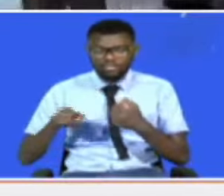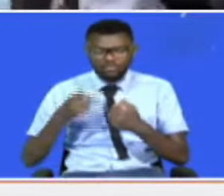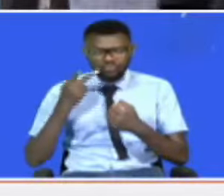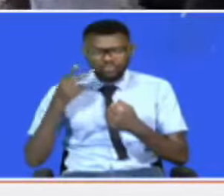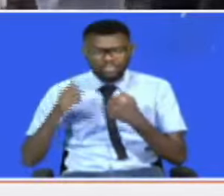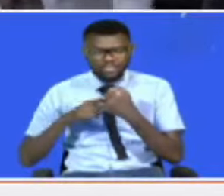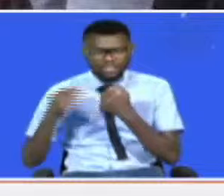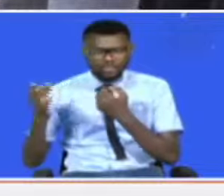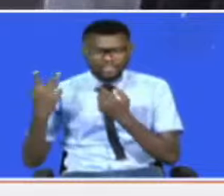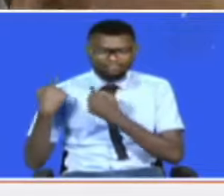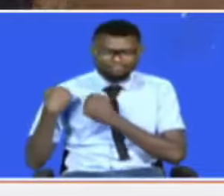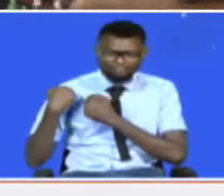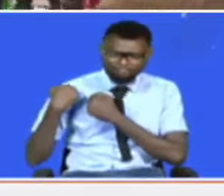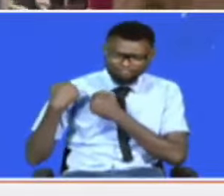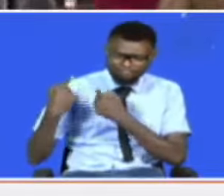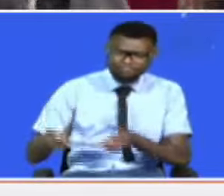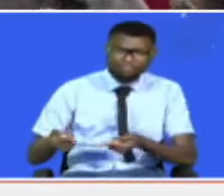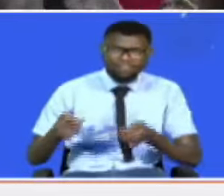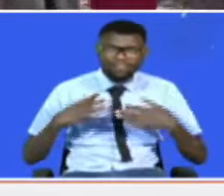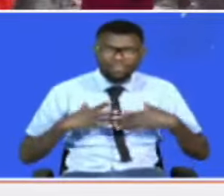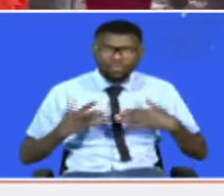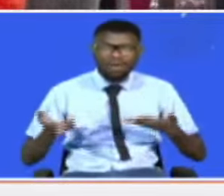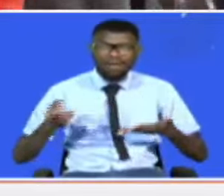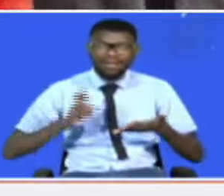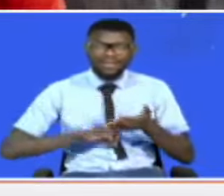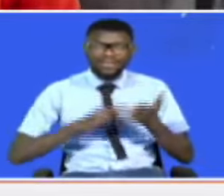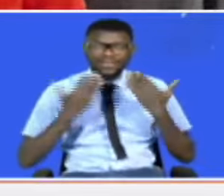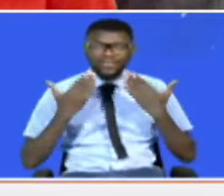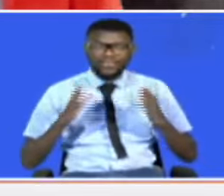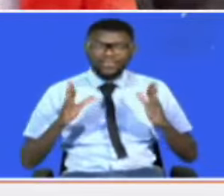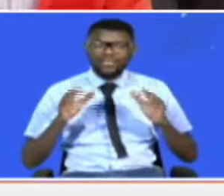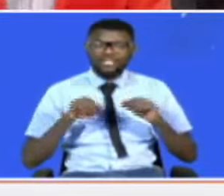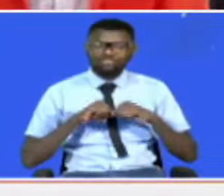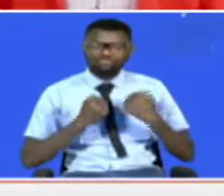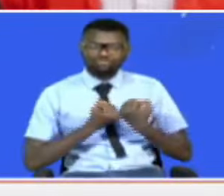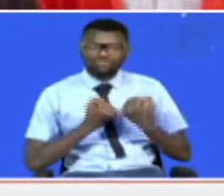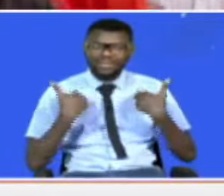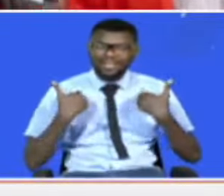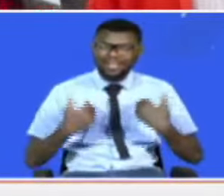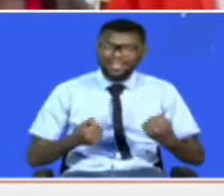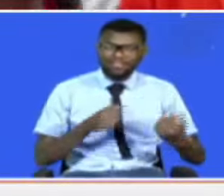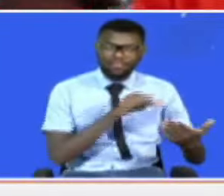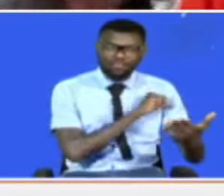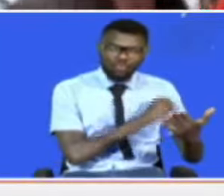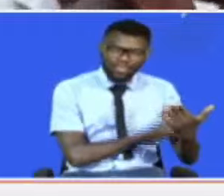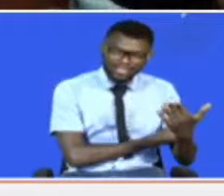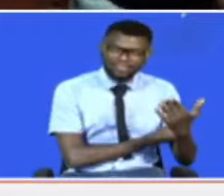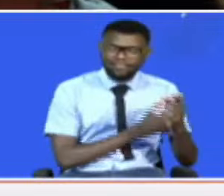464,263 Kenyans have registered with the Social Health Authority as of 30th July